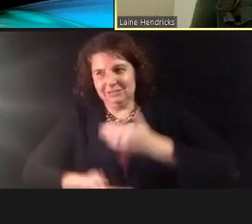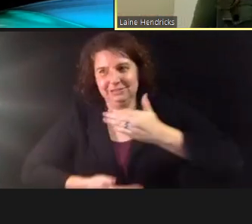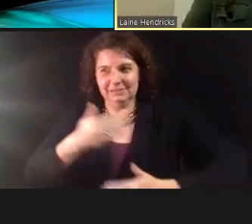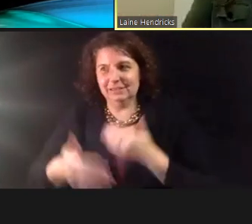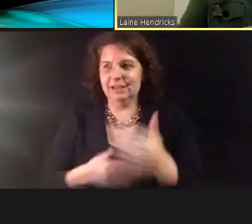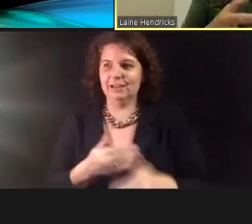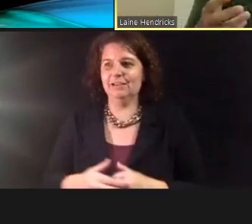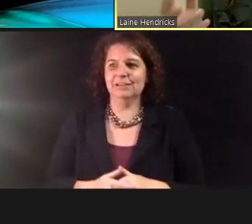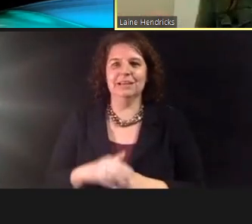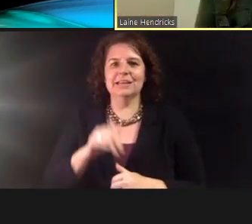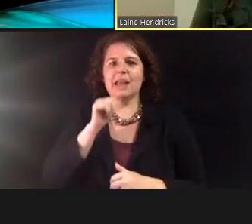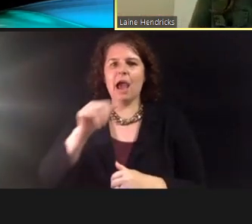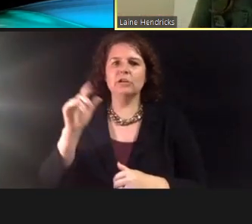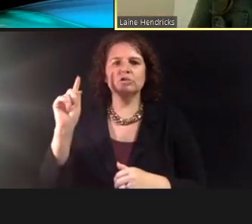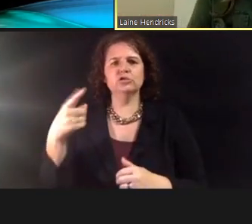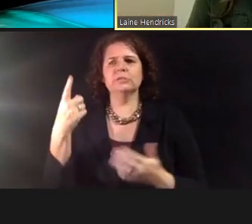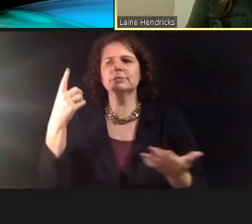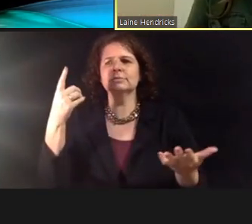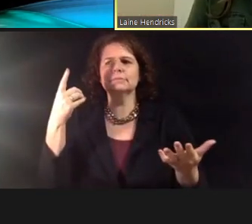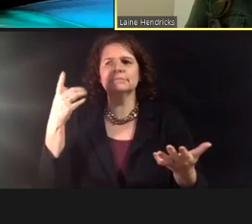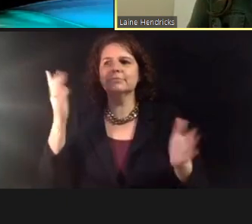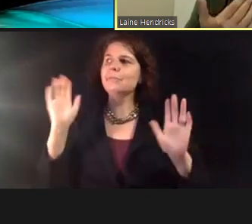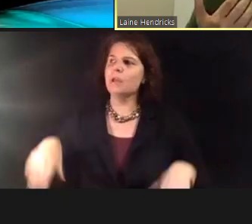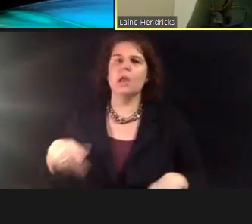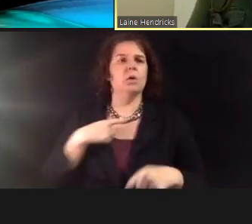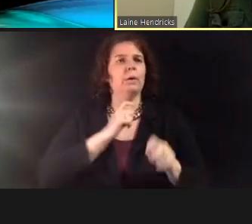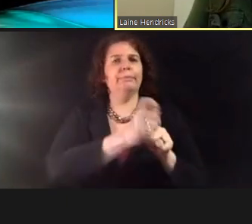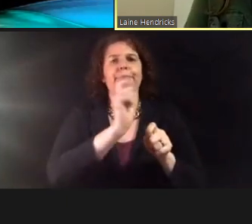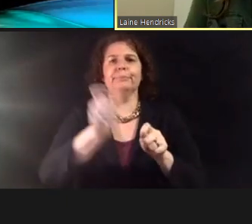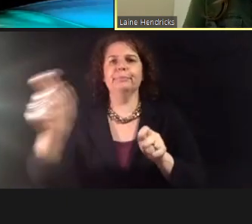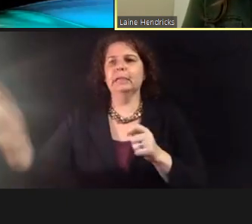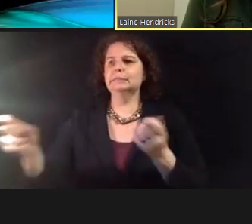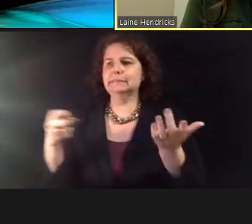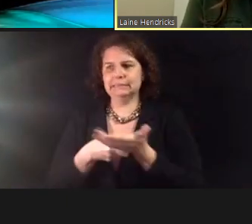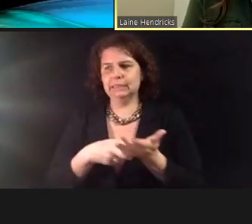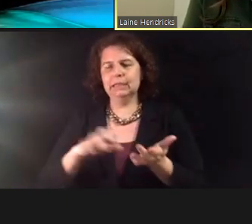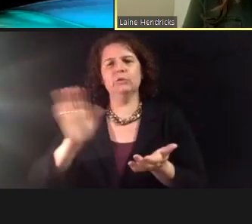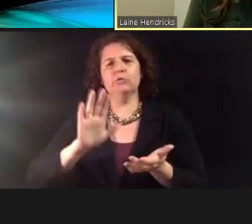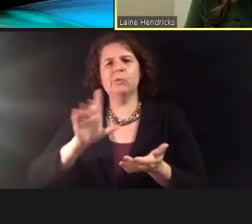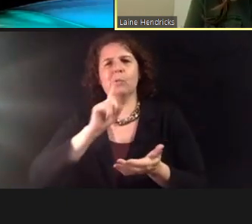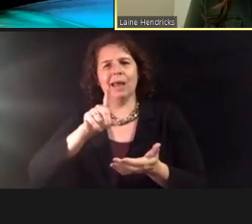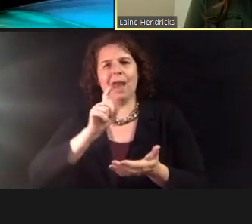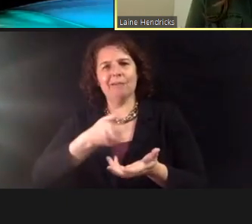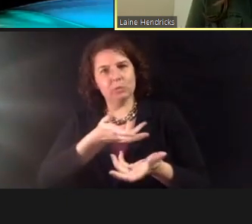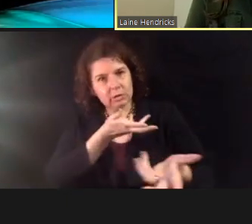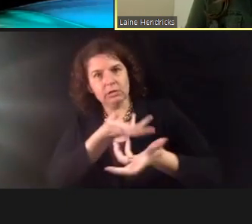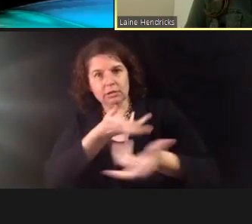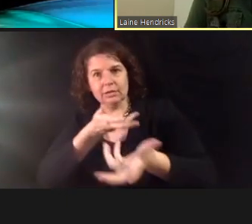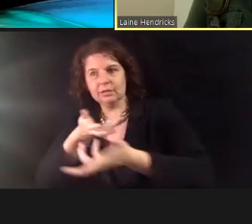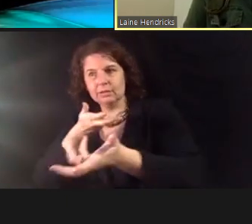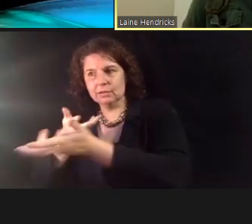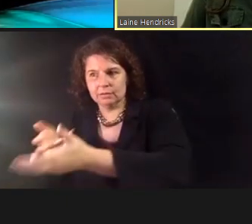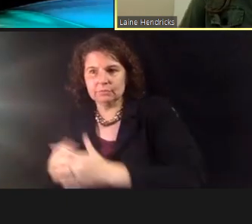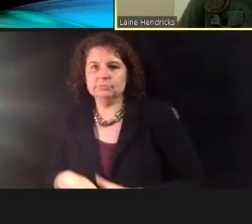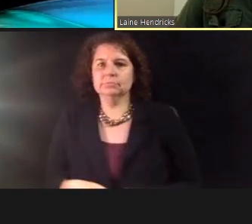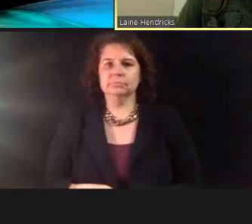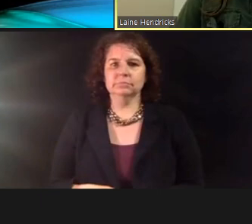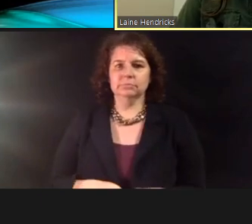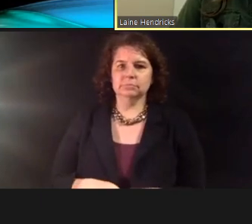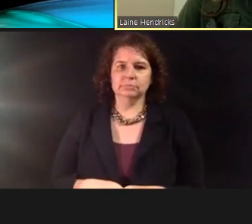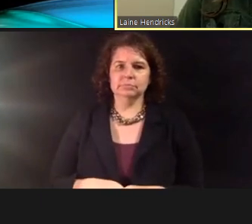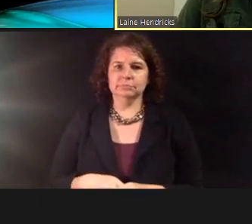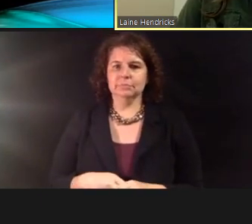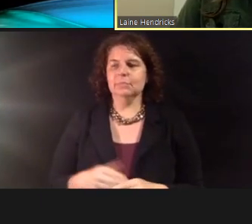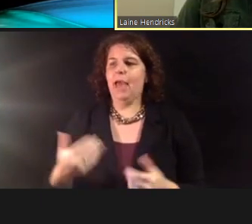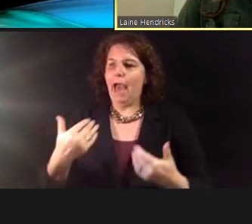the appeal process and everything in between. So I'm glad to hear that forward momentum is happening on this effort. So